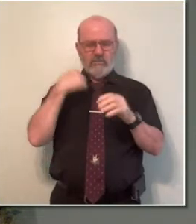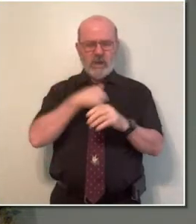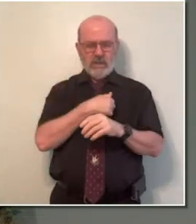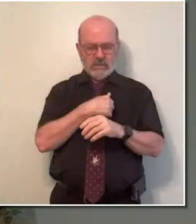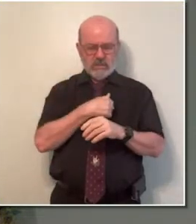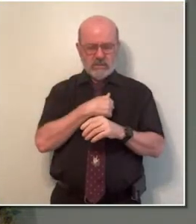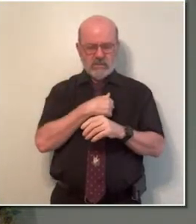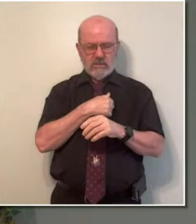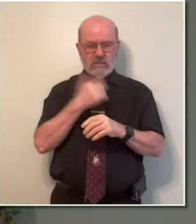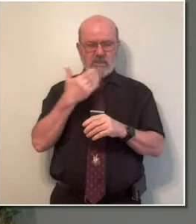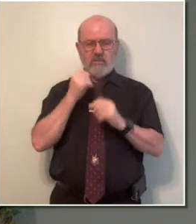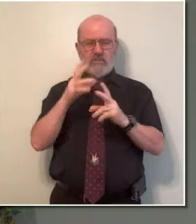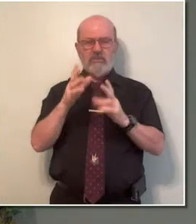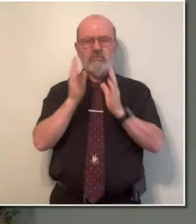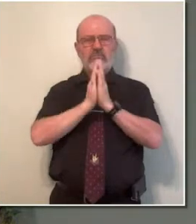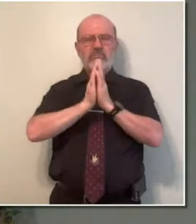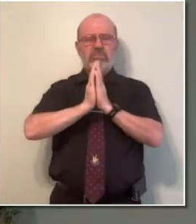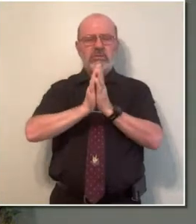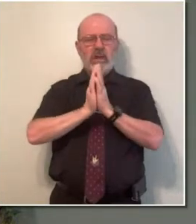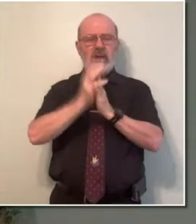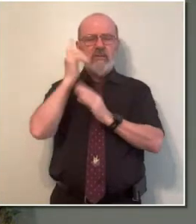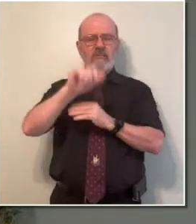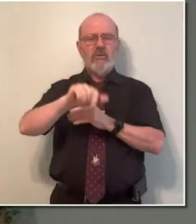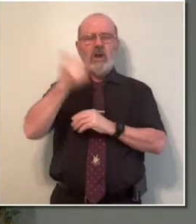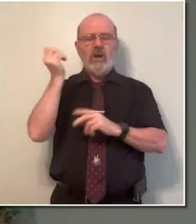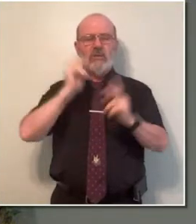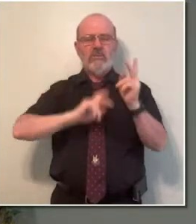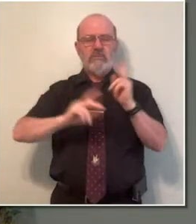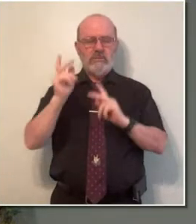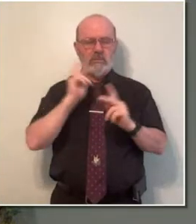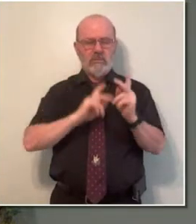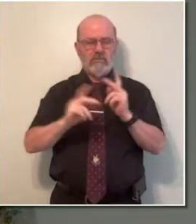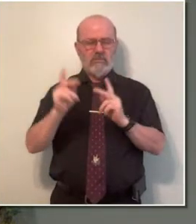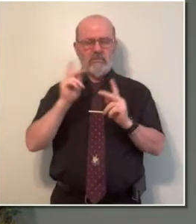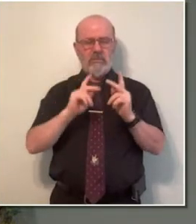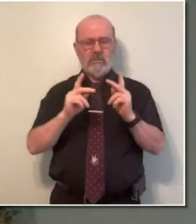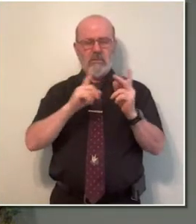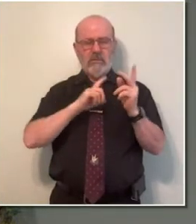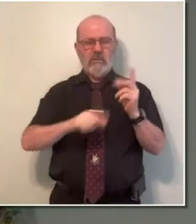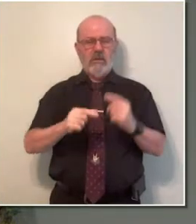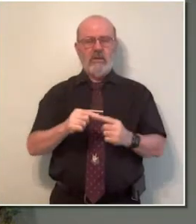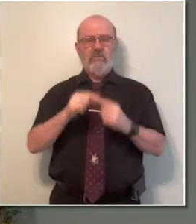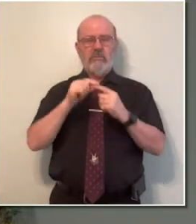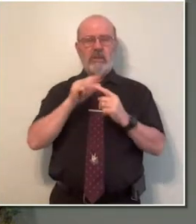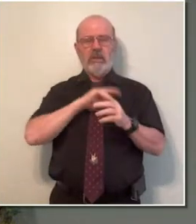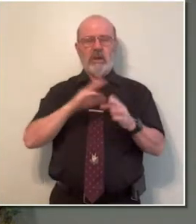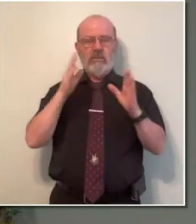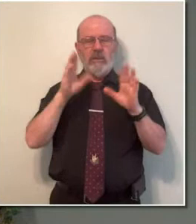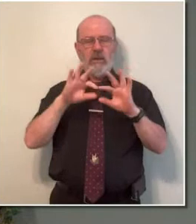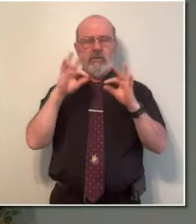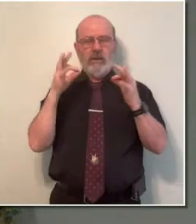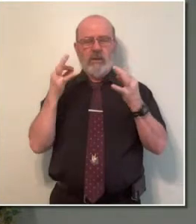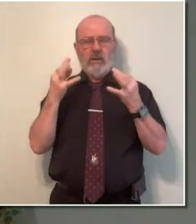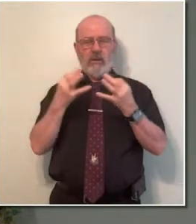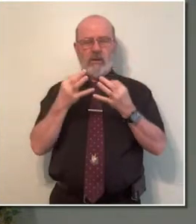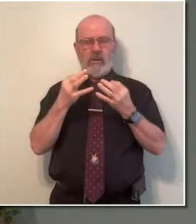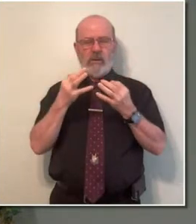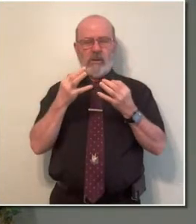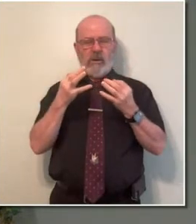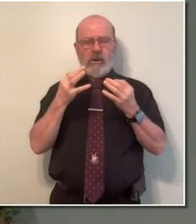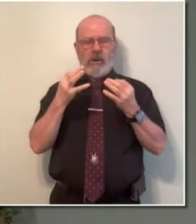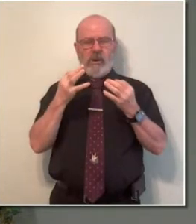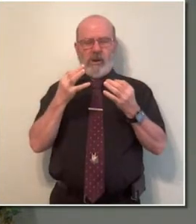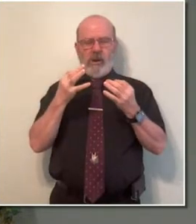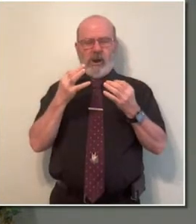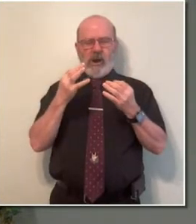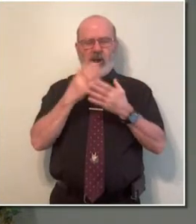our privilege to intercede on the behalf of others, Lord, especially our missionary families, to, as some have